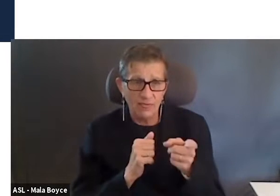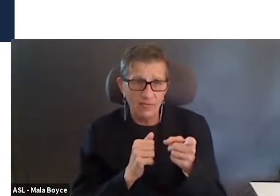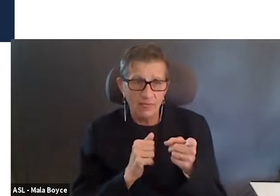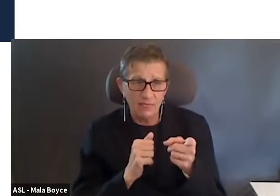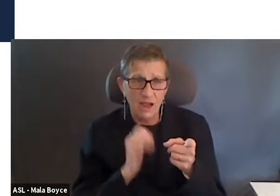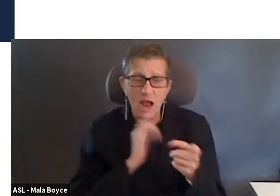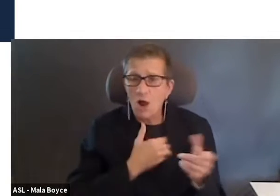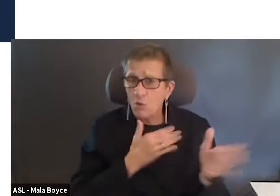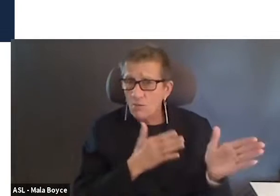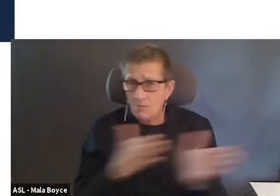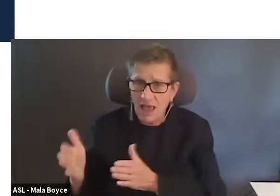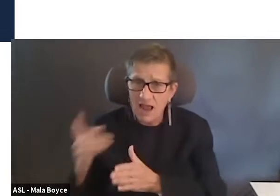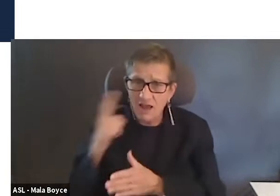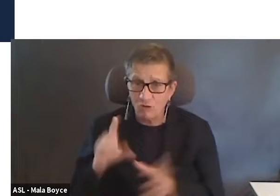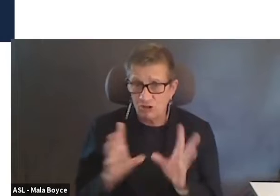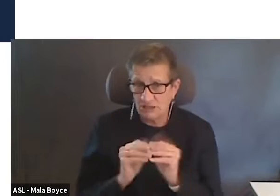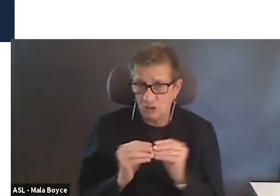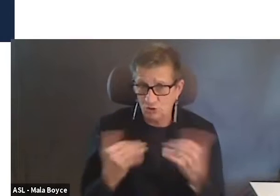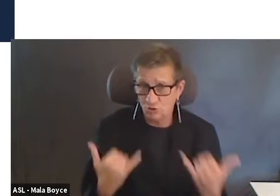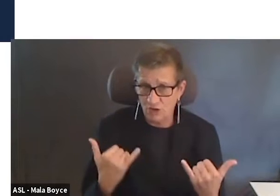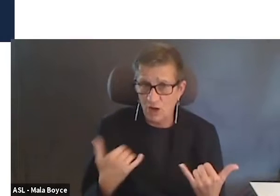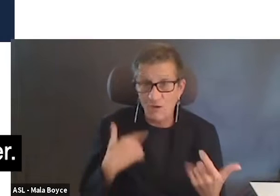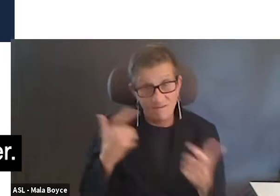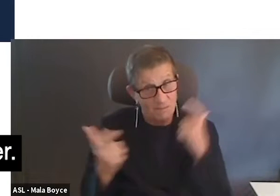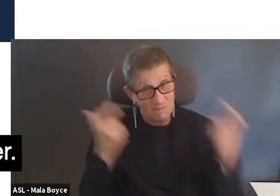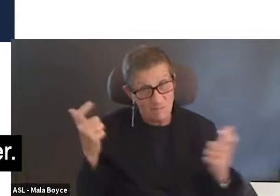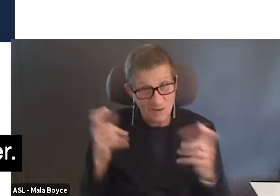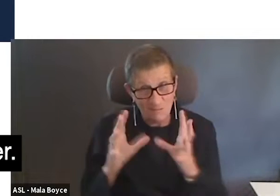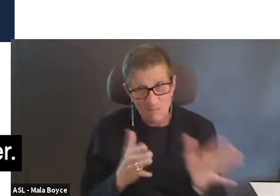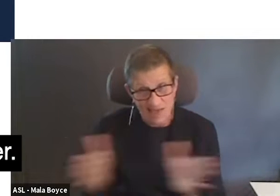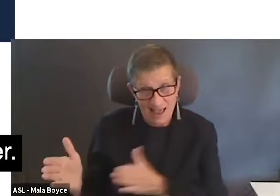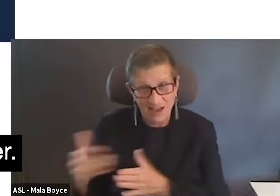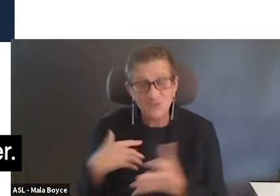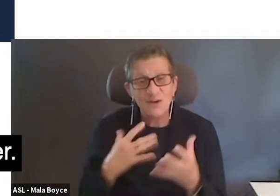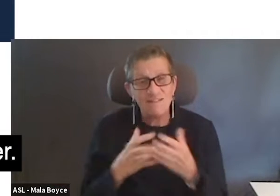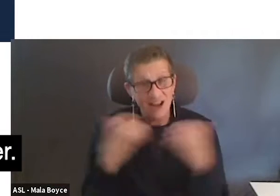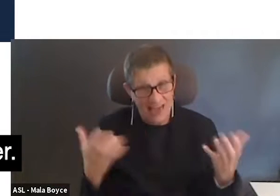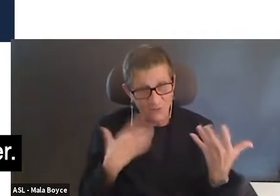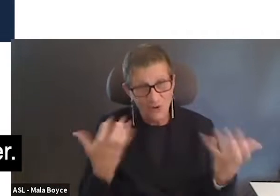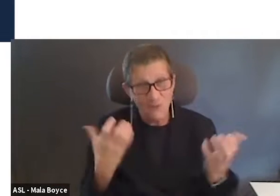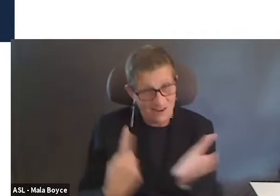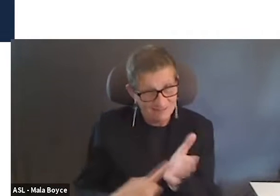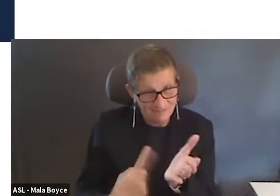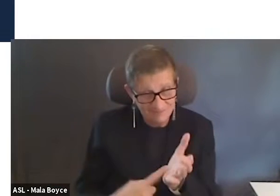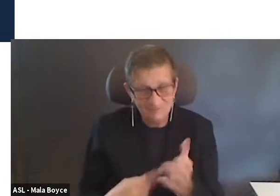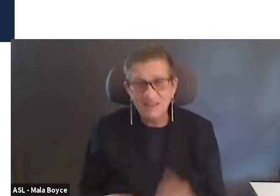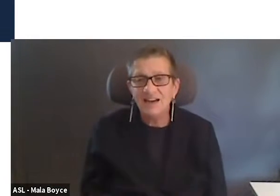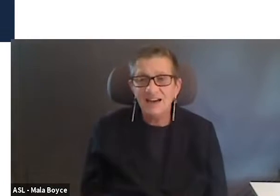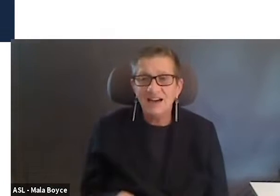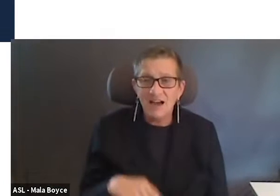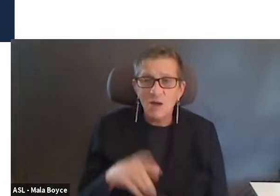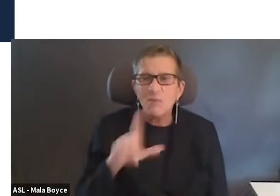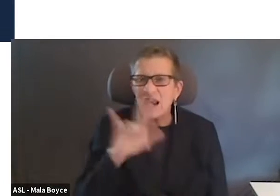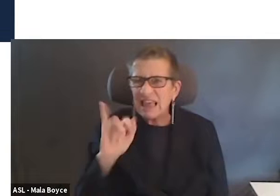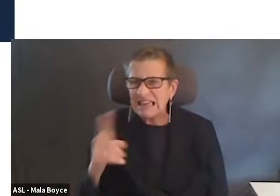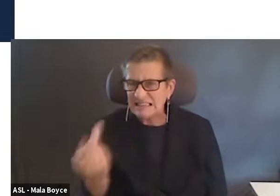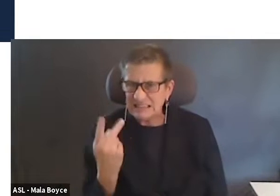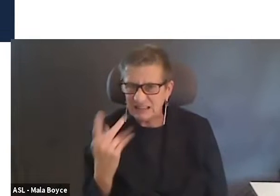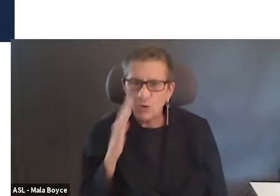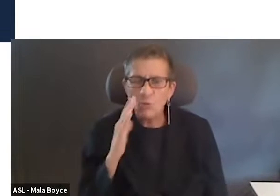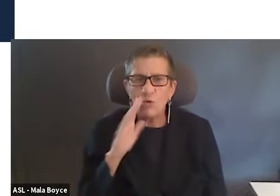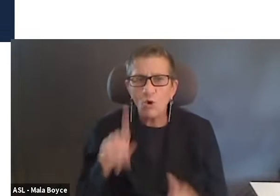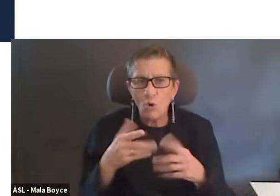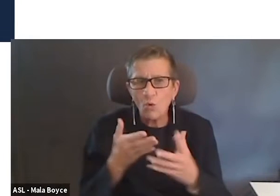our plans for our session today. We have big plans. We have a lot that we want to cover. But Liz and I are going to be going through